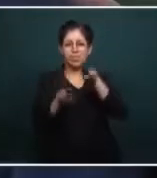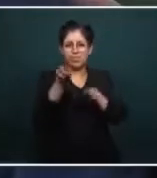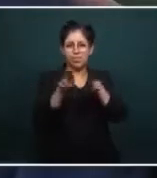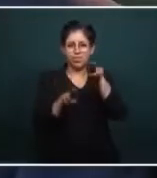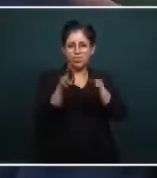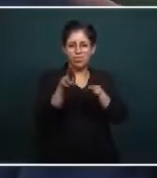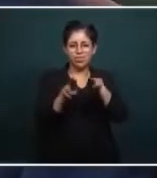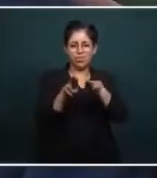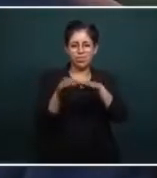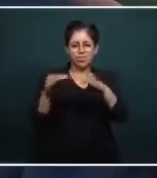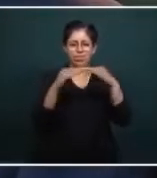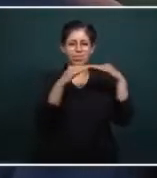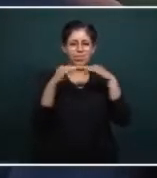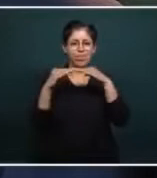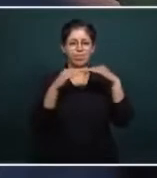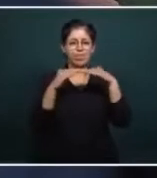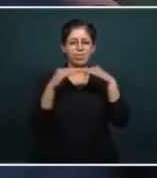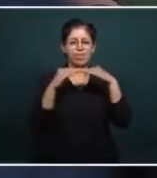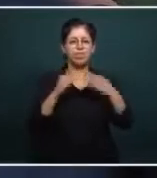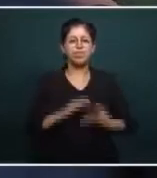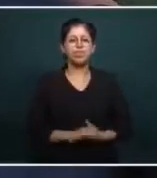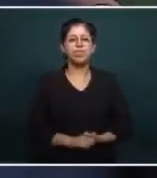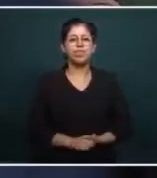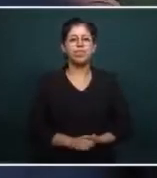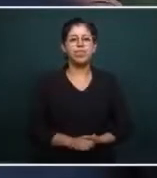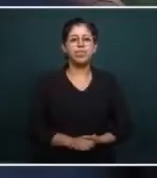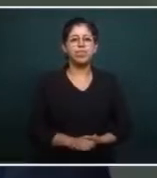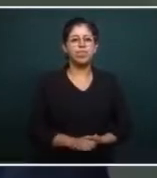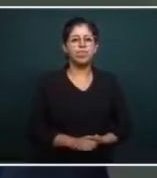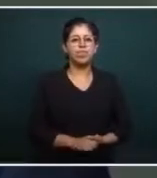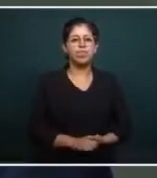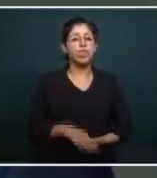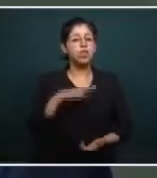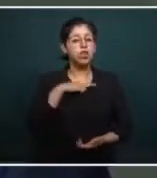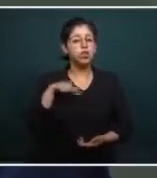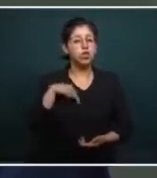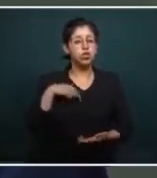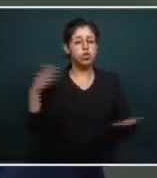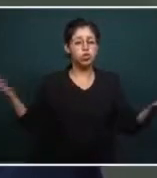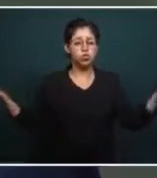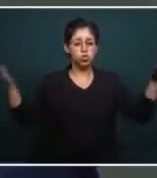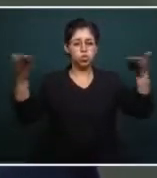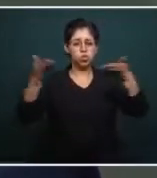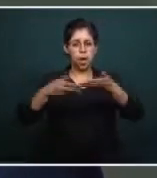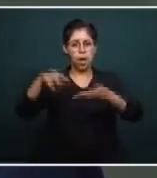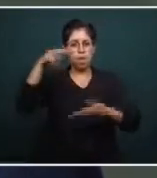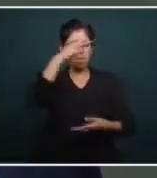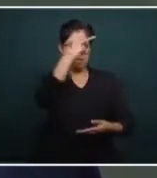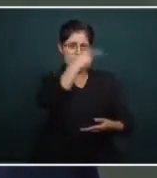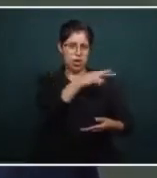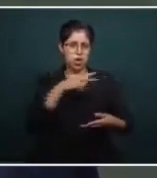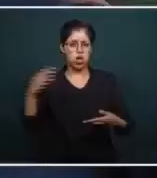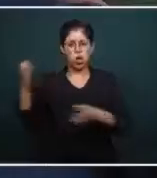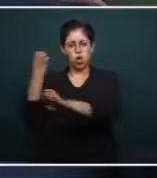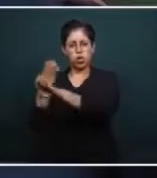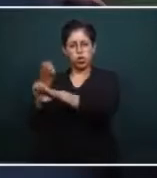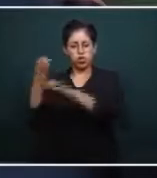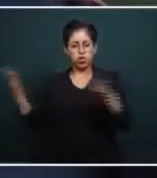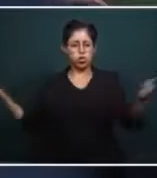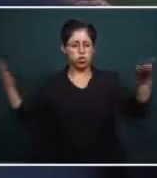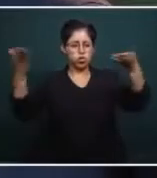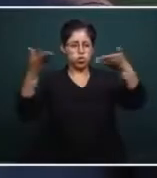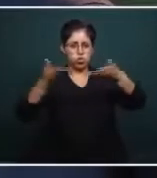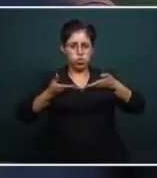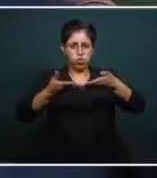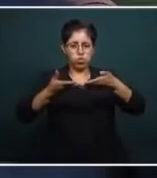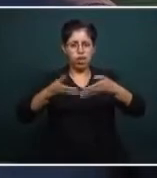level, equilibrarnos. bring Nosotros equilibrium. queremos una relación We respetuosa want a respectful con el relationship gobierno de Estados Unidos with